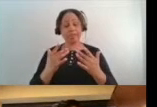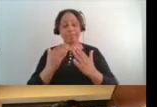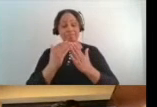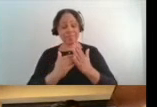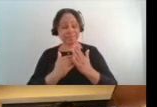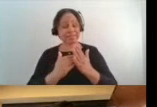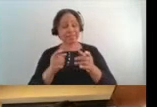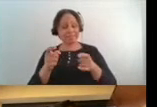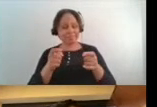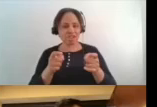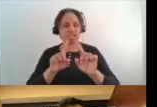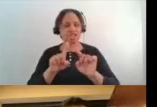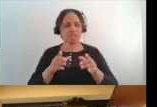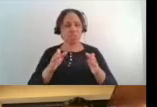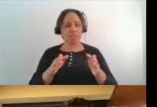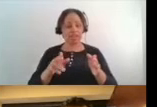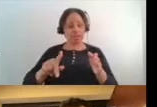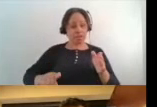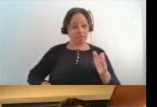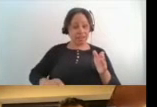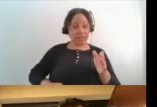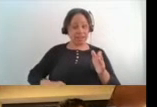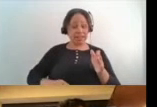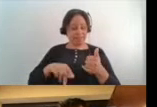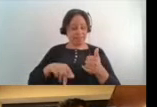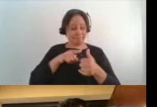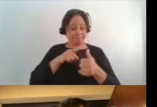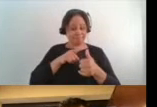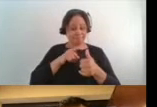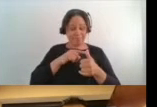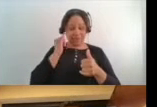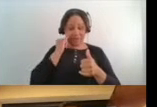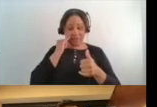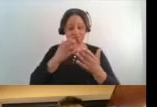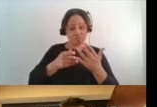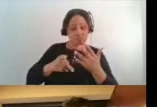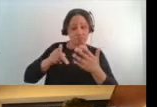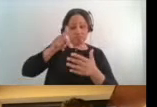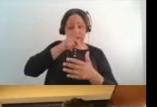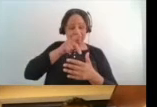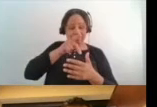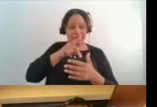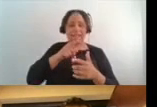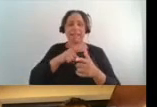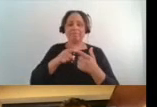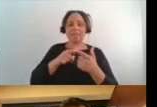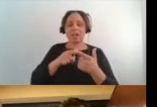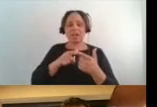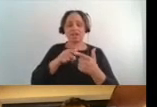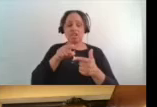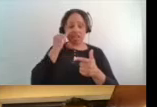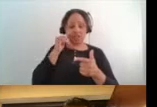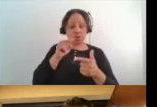main thing to get you high on the wait list is your time on dialysis, okay? So if you've already been on dialysis or had